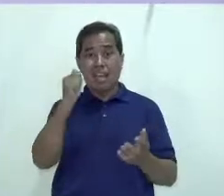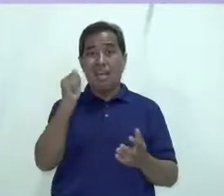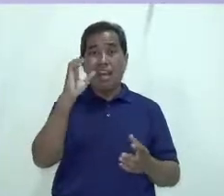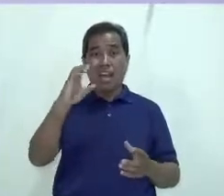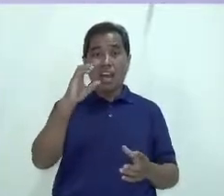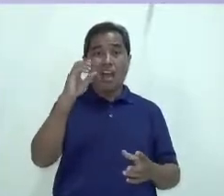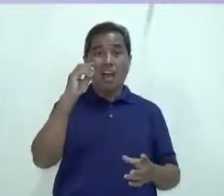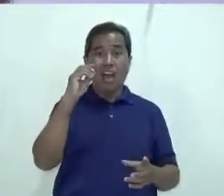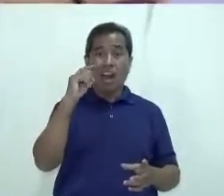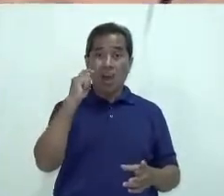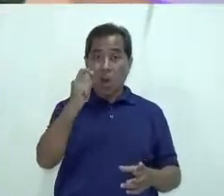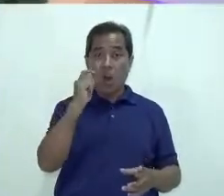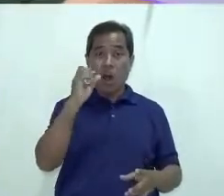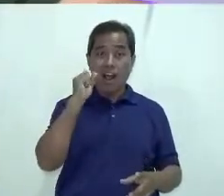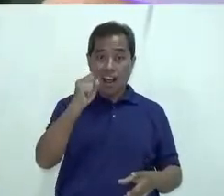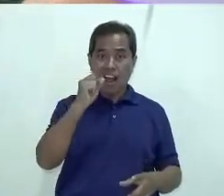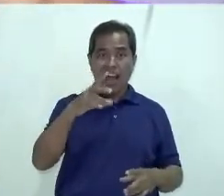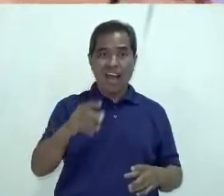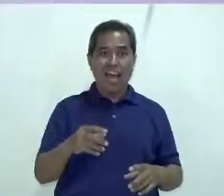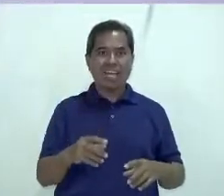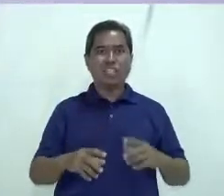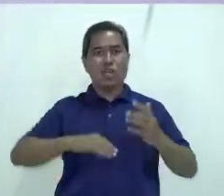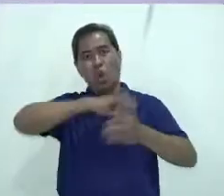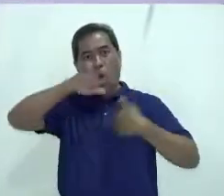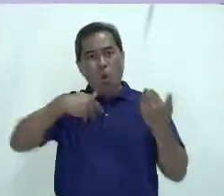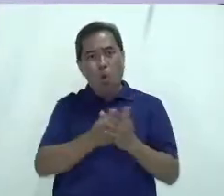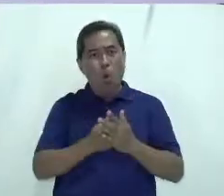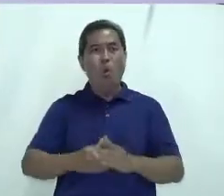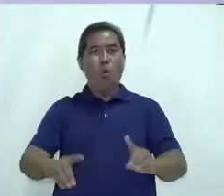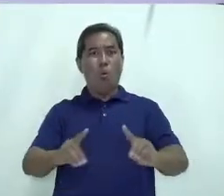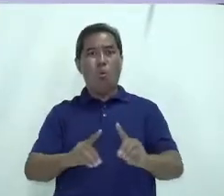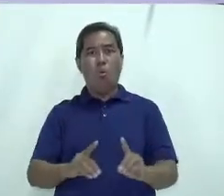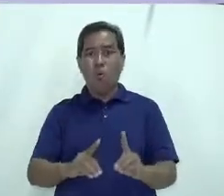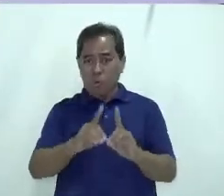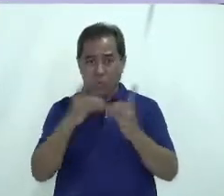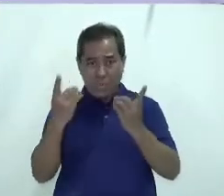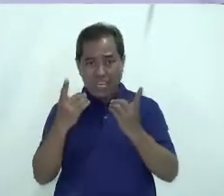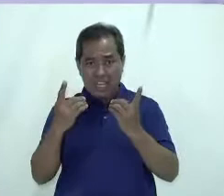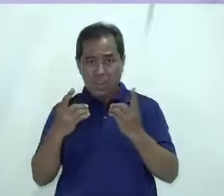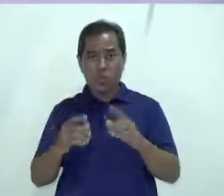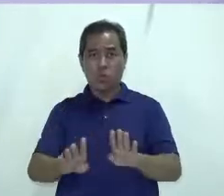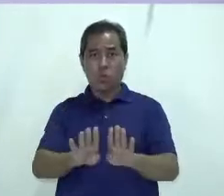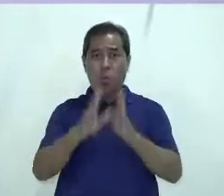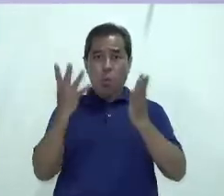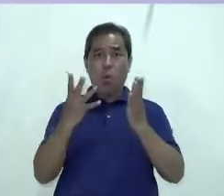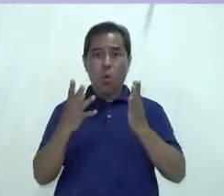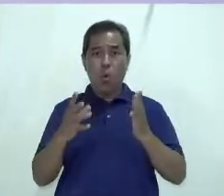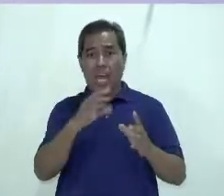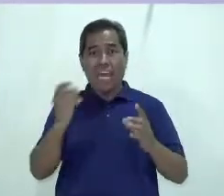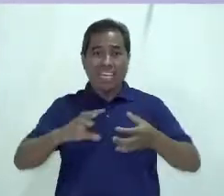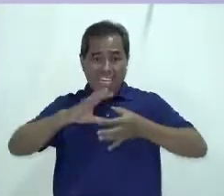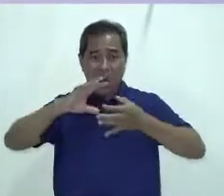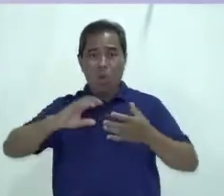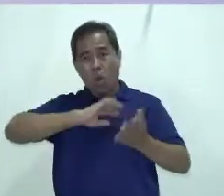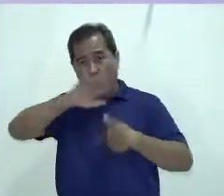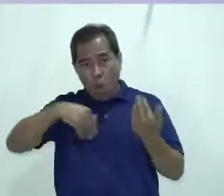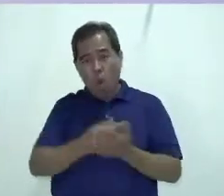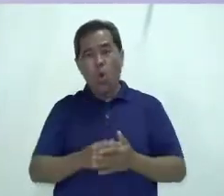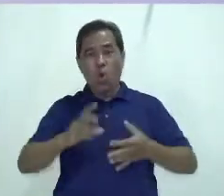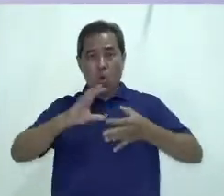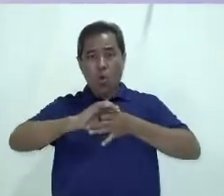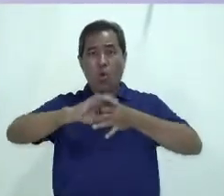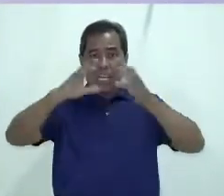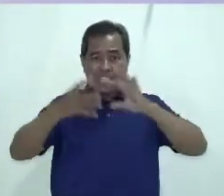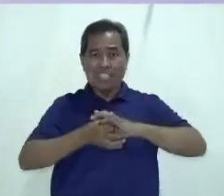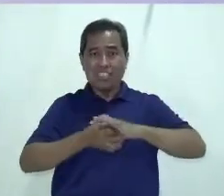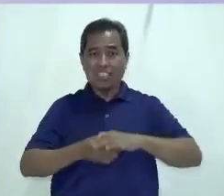It says, all the doors in the prison flew open. All the chains of the prisoners were